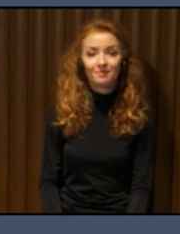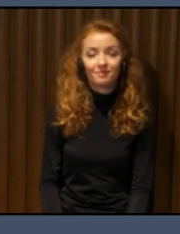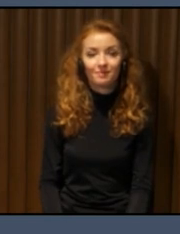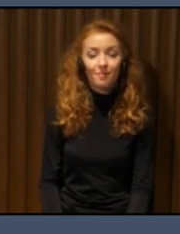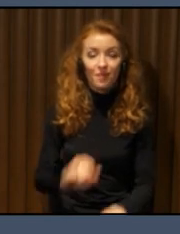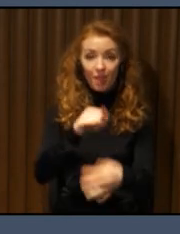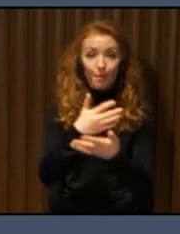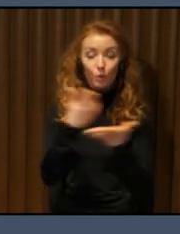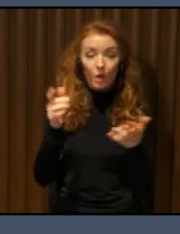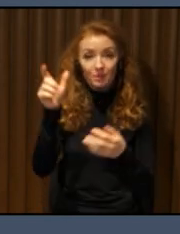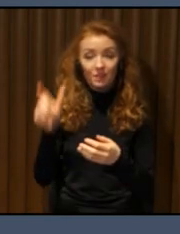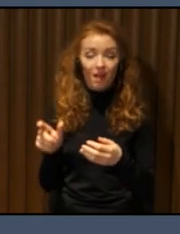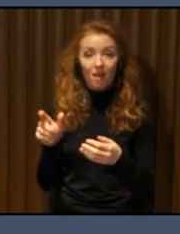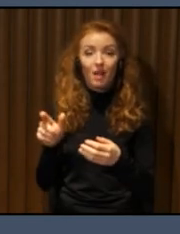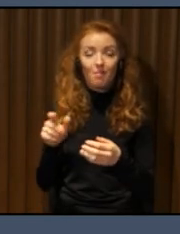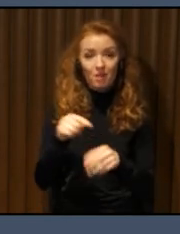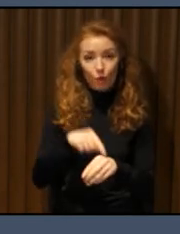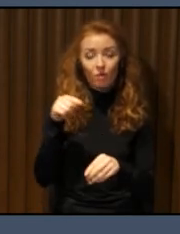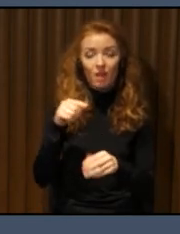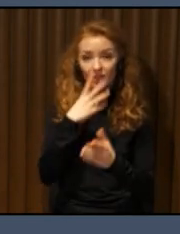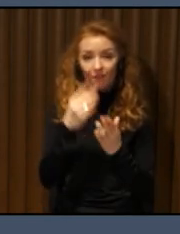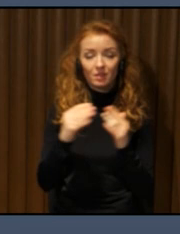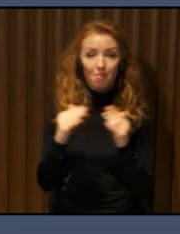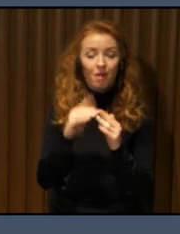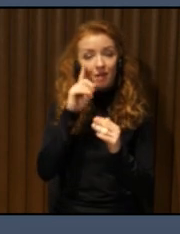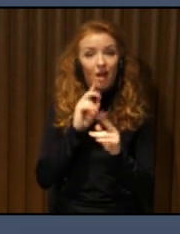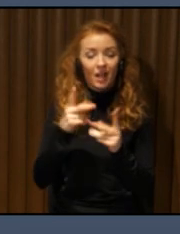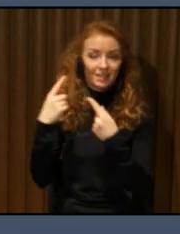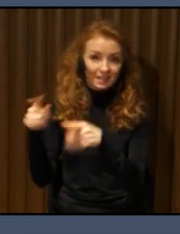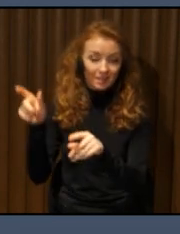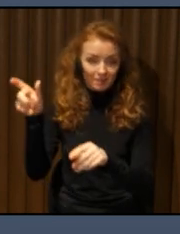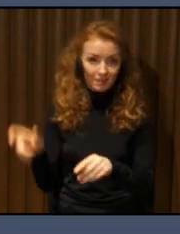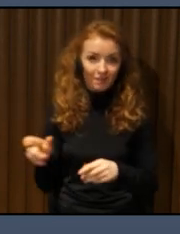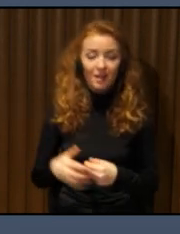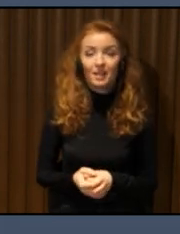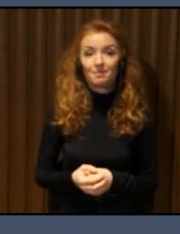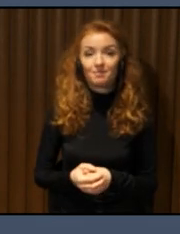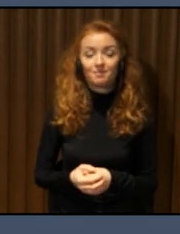like everybody else. Now they should come up with products that assemble themselves.